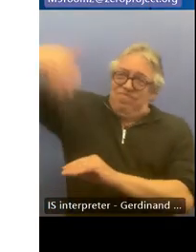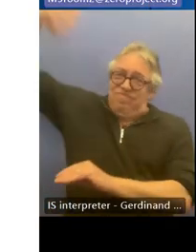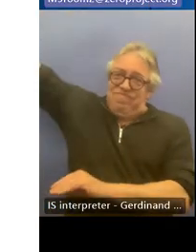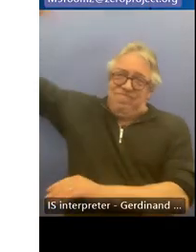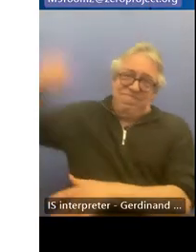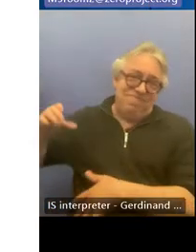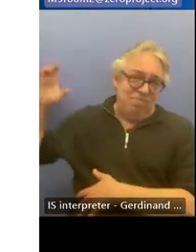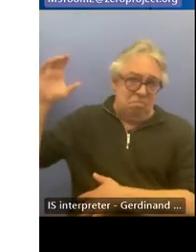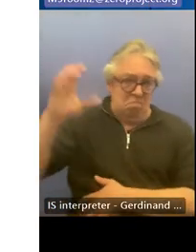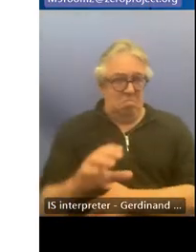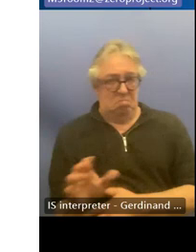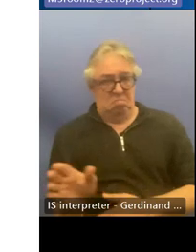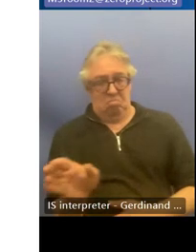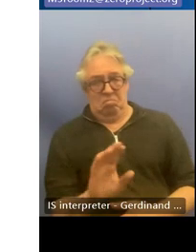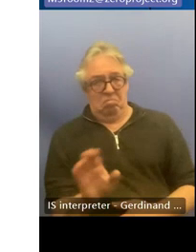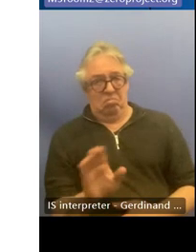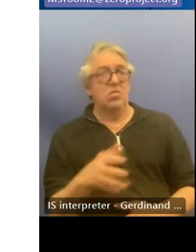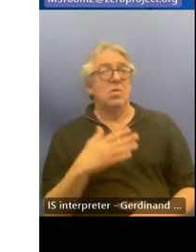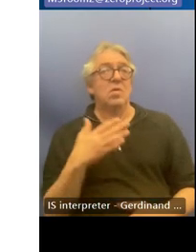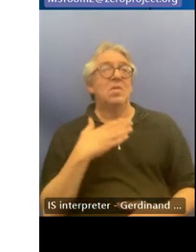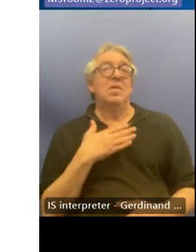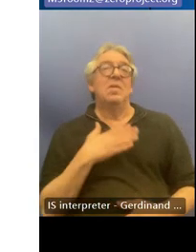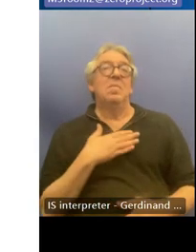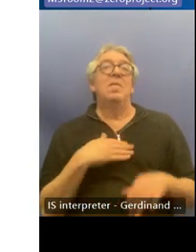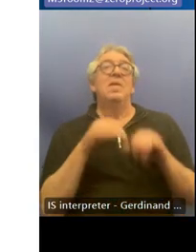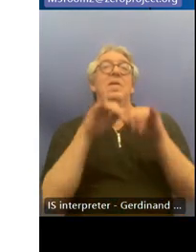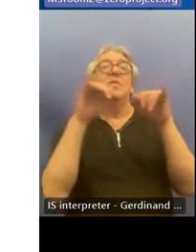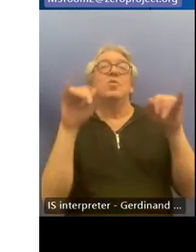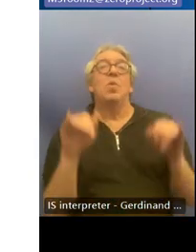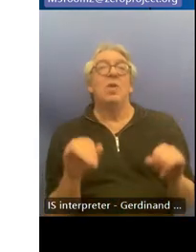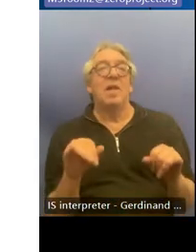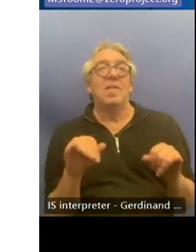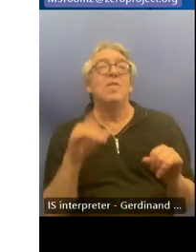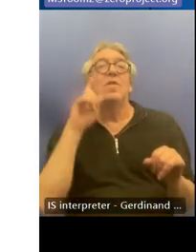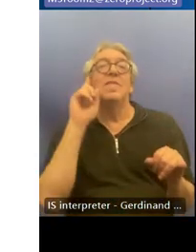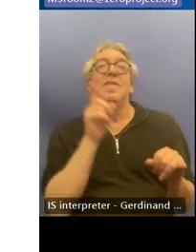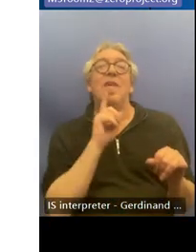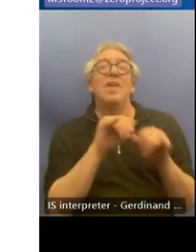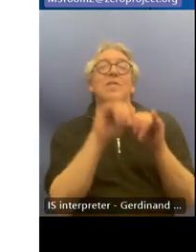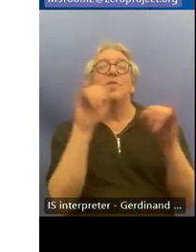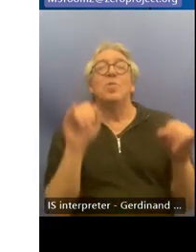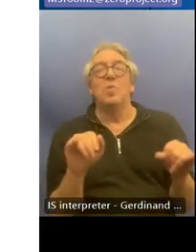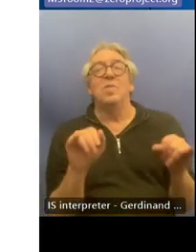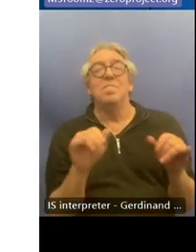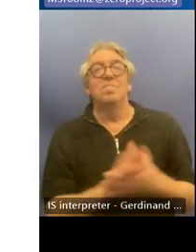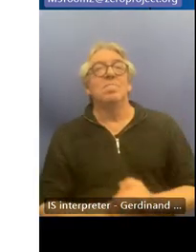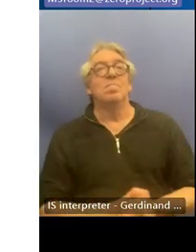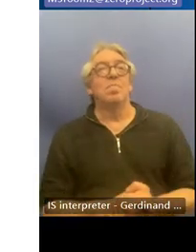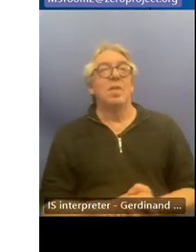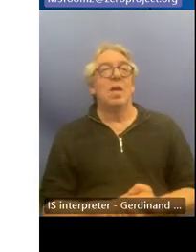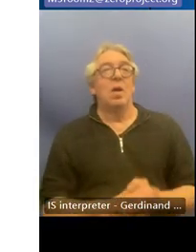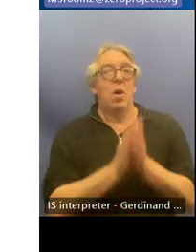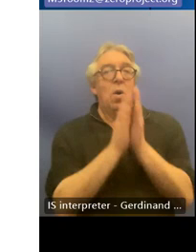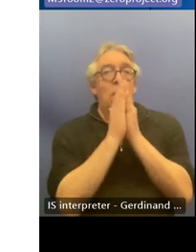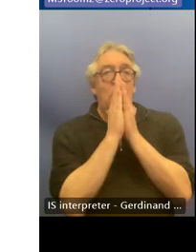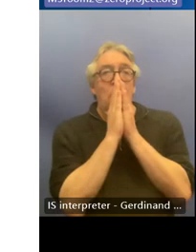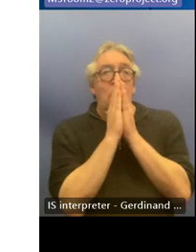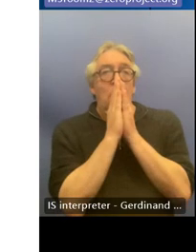At the Fundacion en Señas del Instituto de la Sordera, Deafness Institute, our mission is